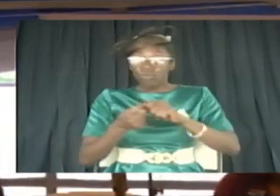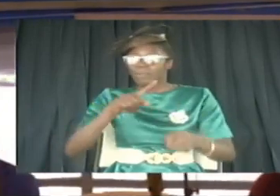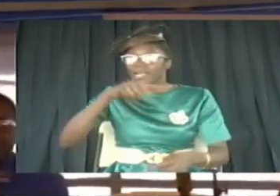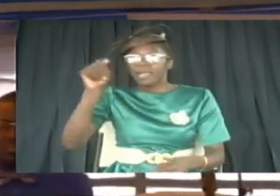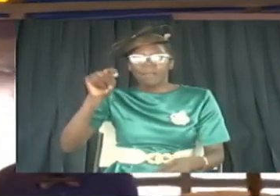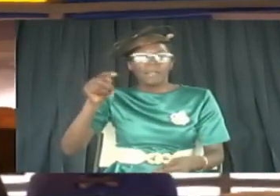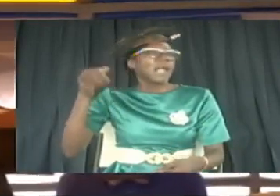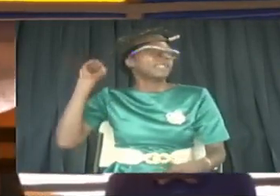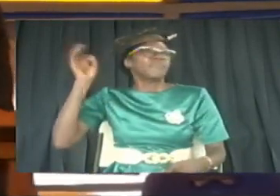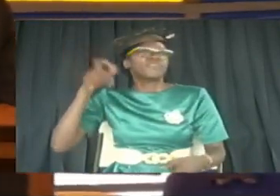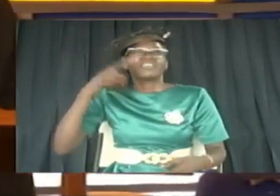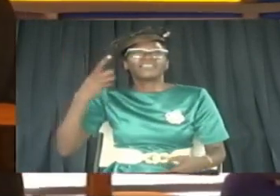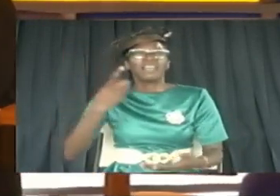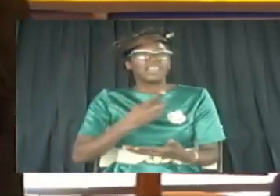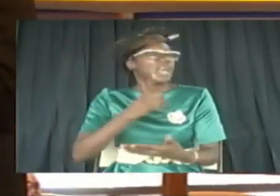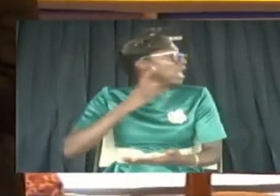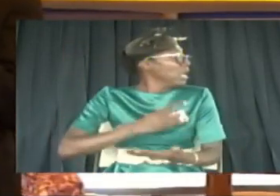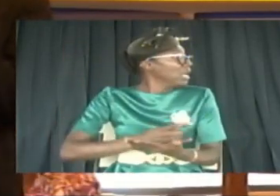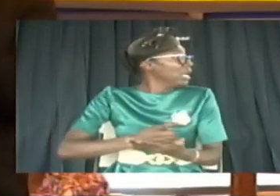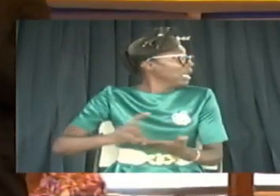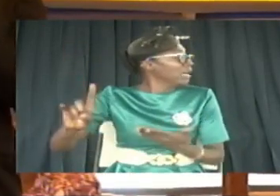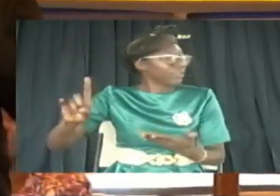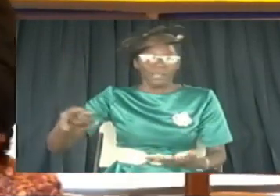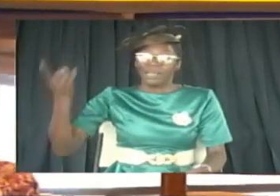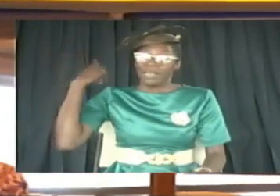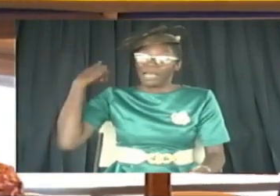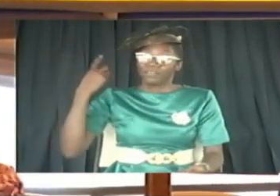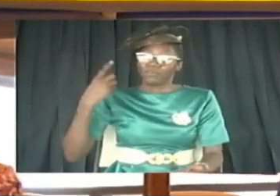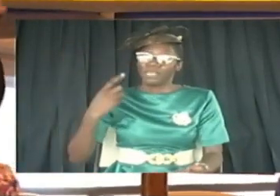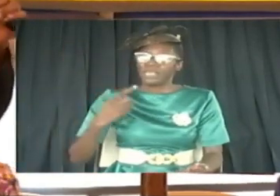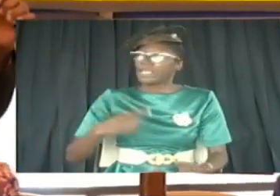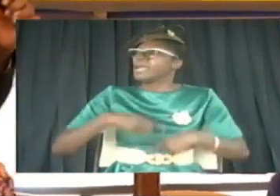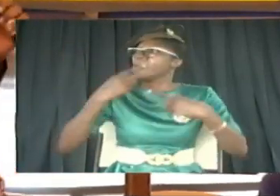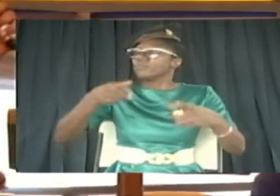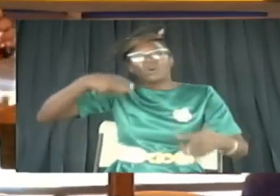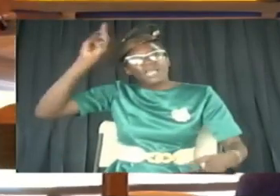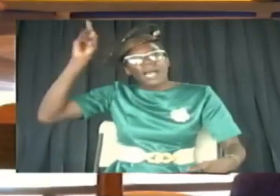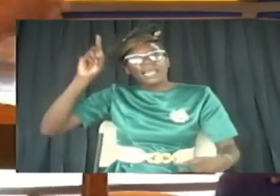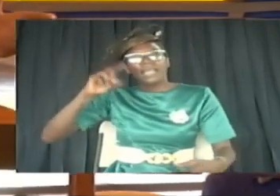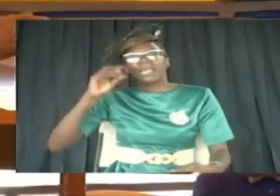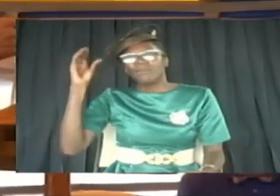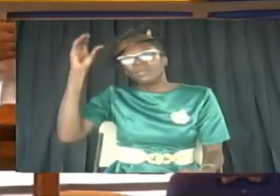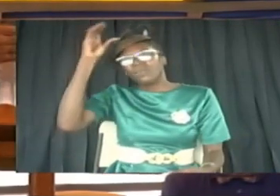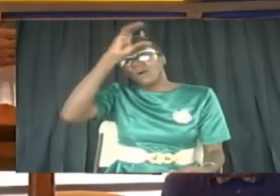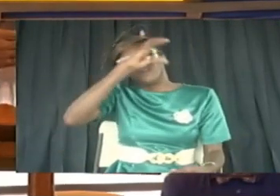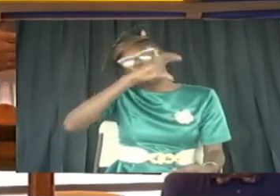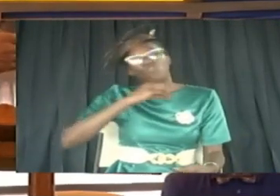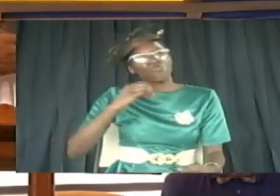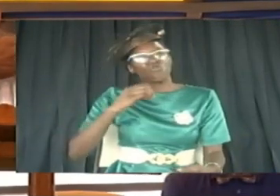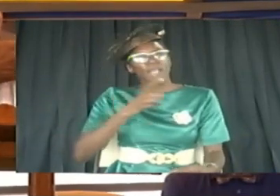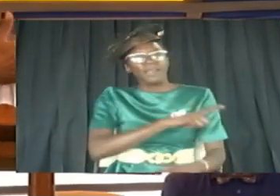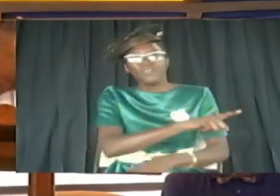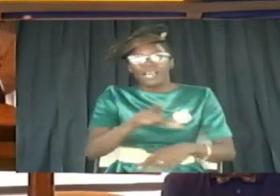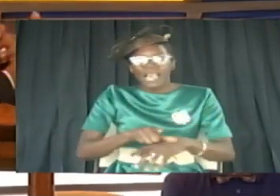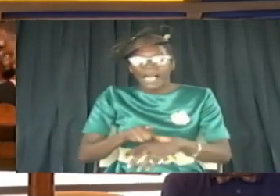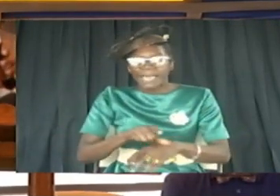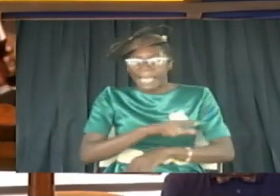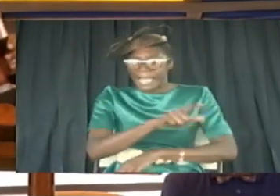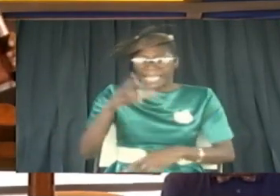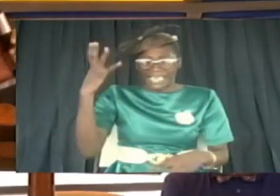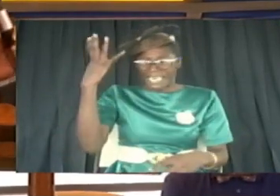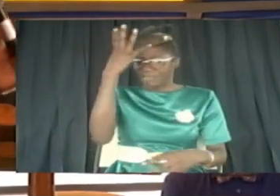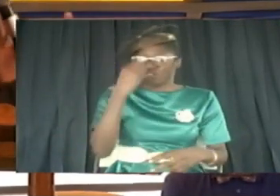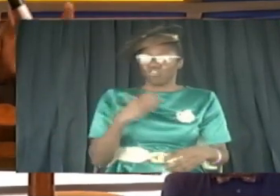week. And then they took Daniel now and carried him into a strange land. While he was in the strange land, this was